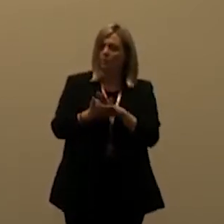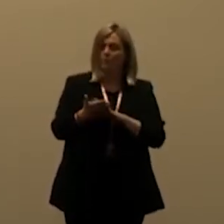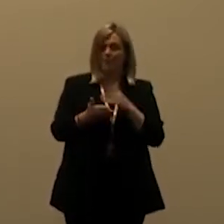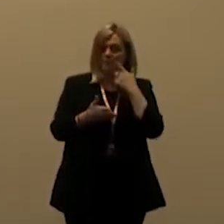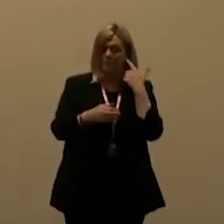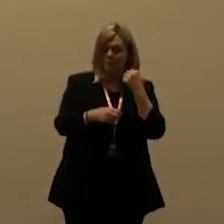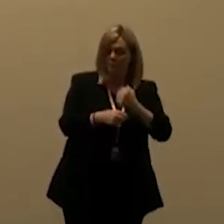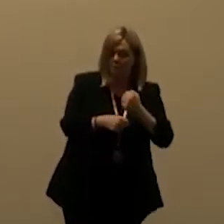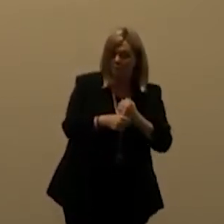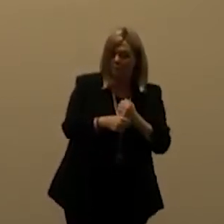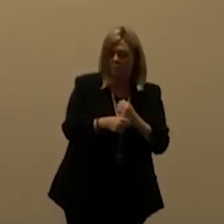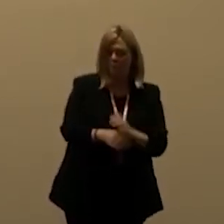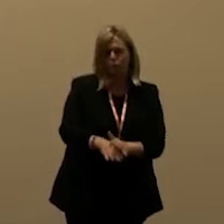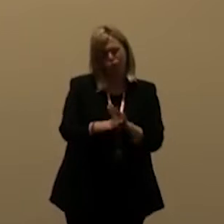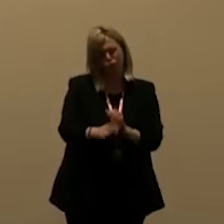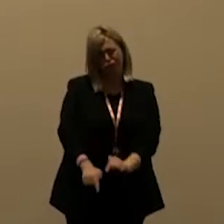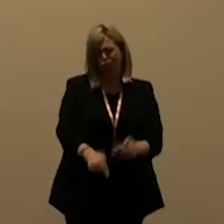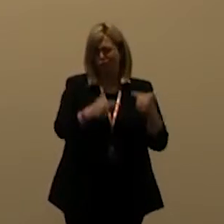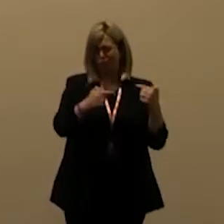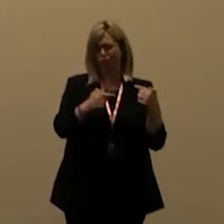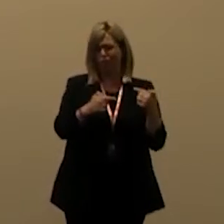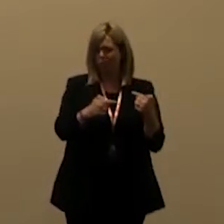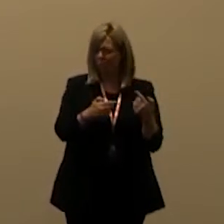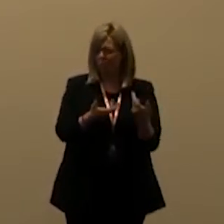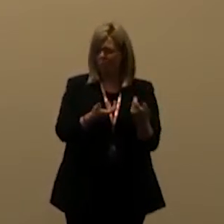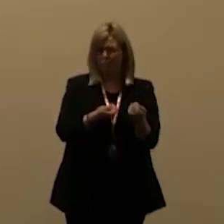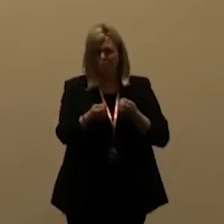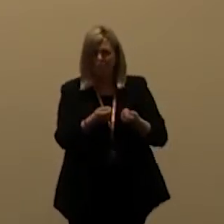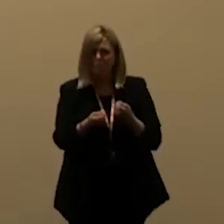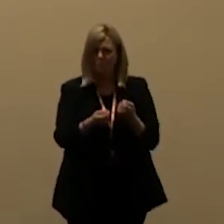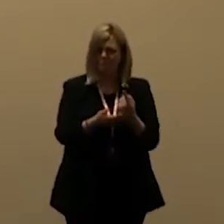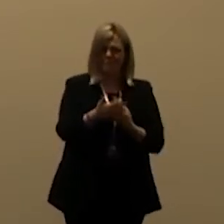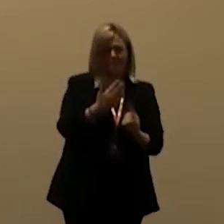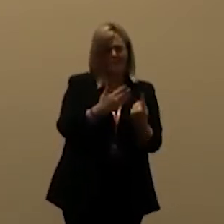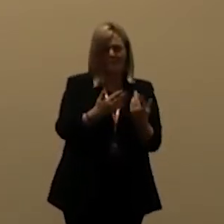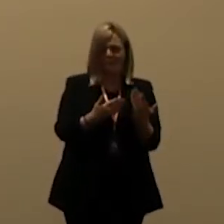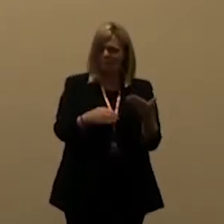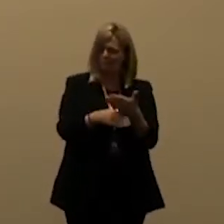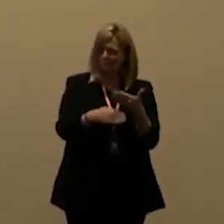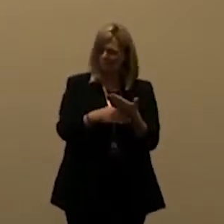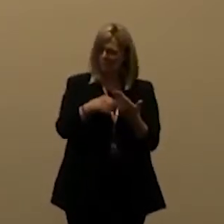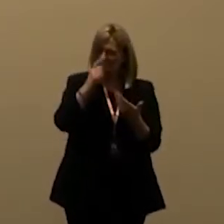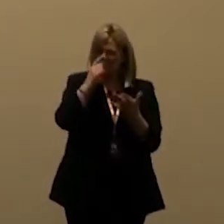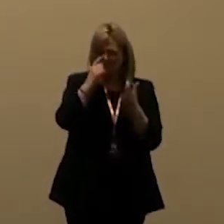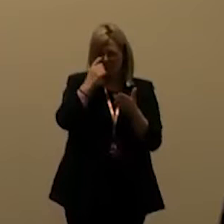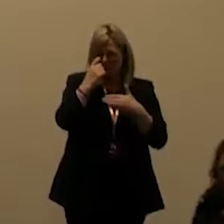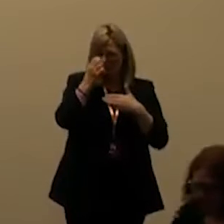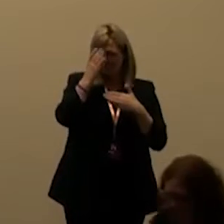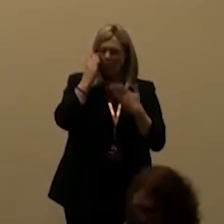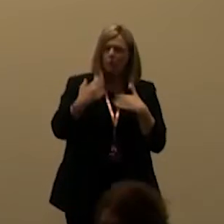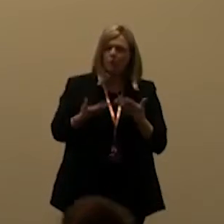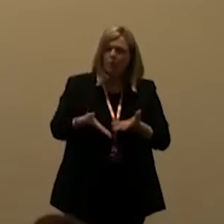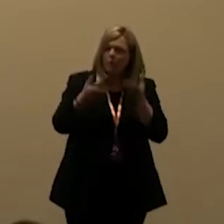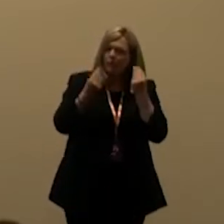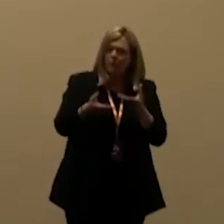generation, of course, it's been a huge challenge to deal with being on one's own in the workplace when actually all you want to do is learn and